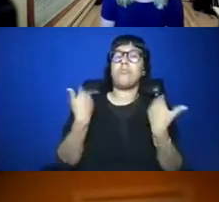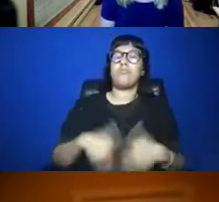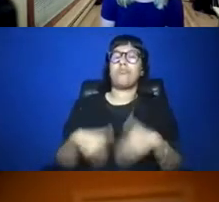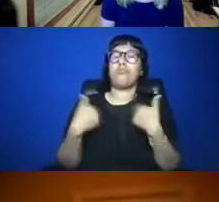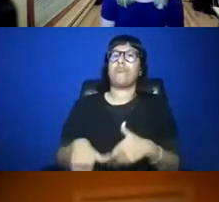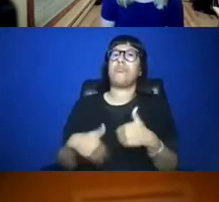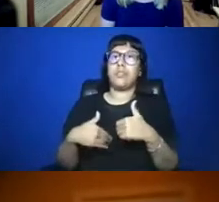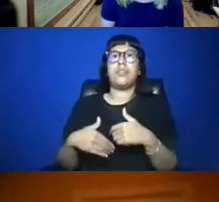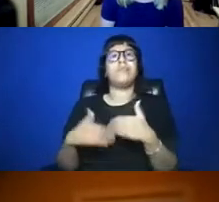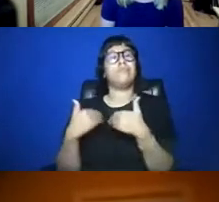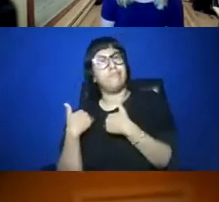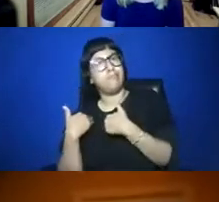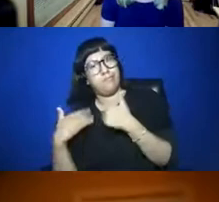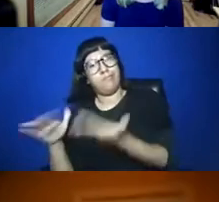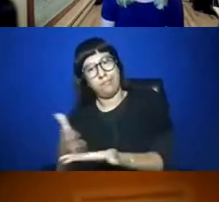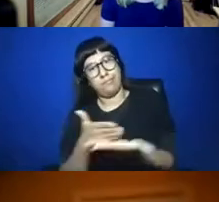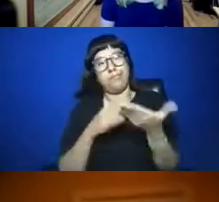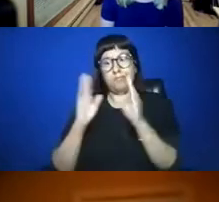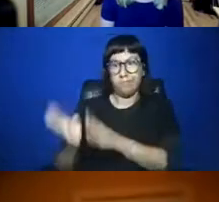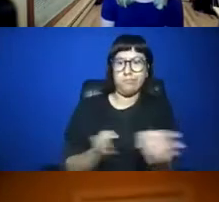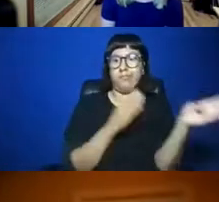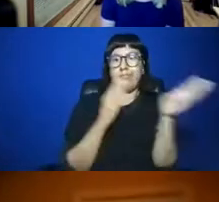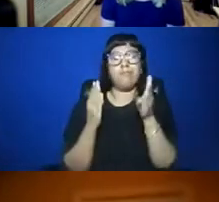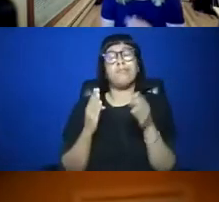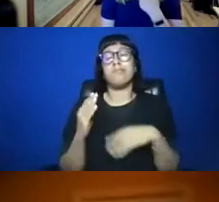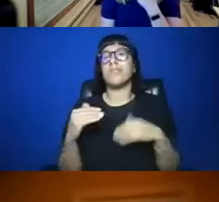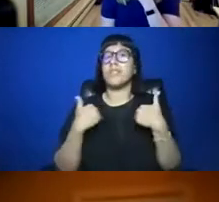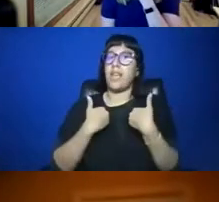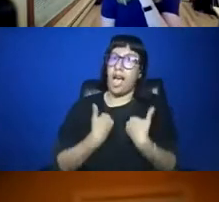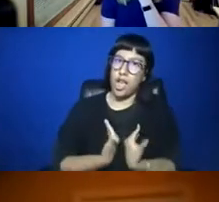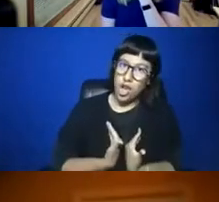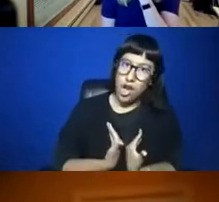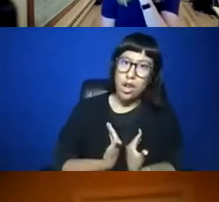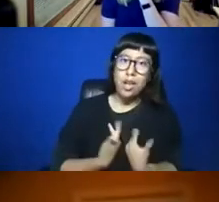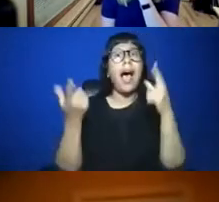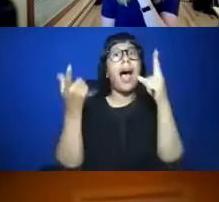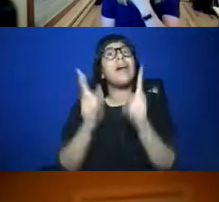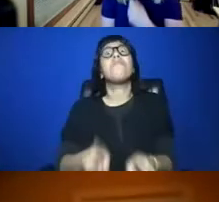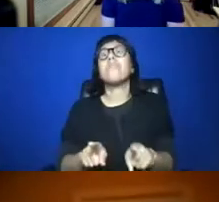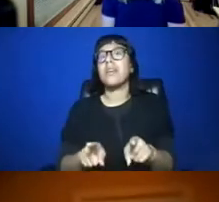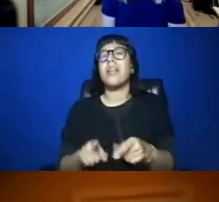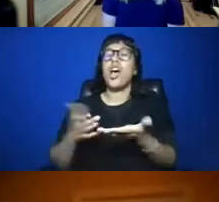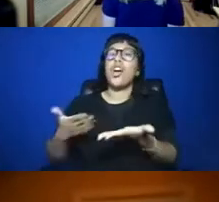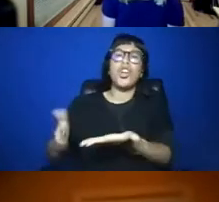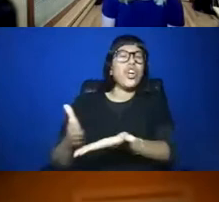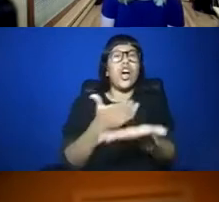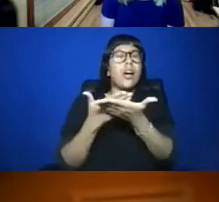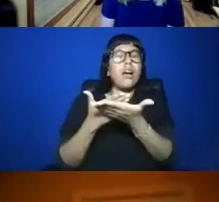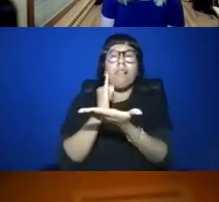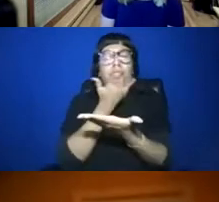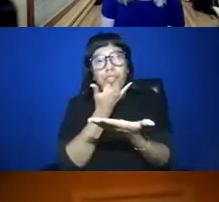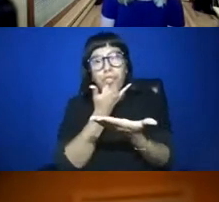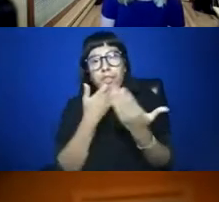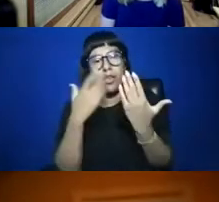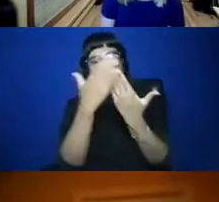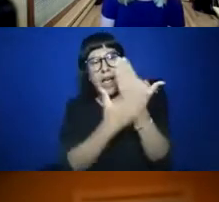duty, tired. Like last time, I got an injury here on my hand. So that's